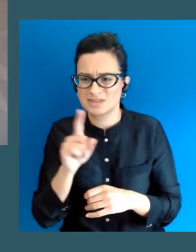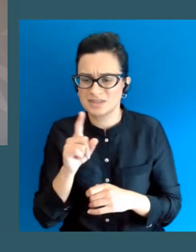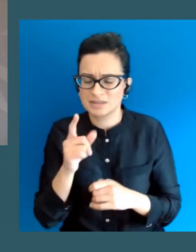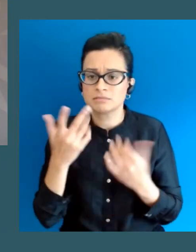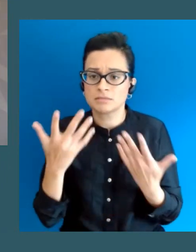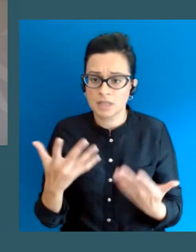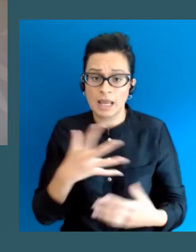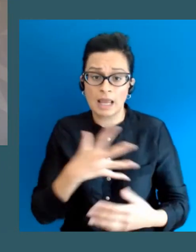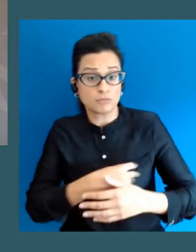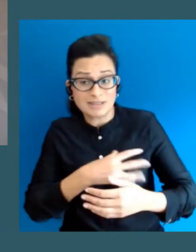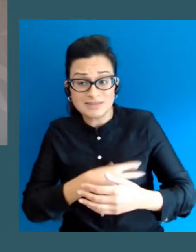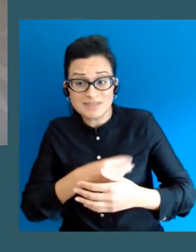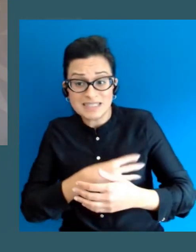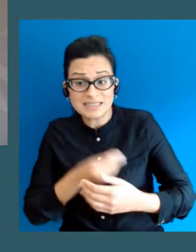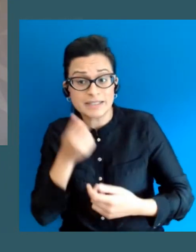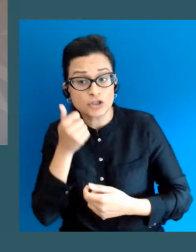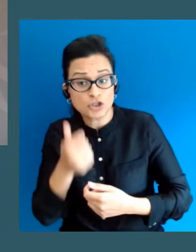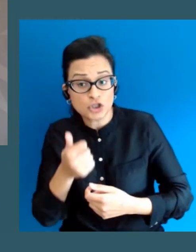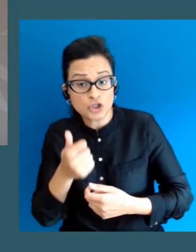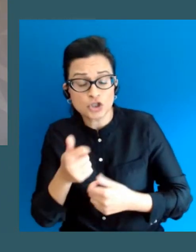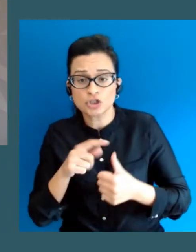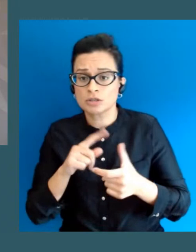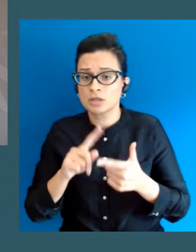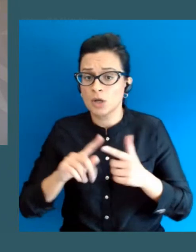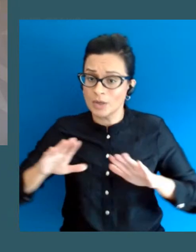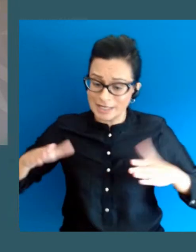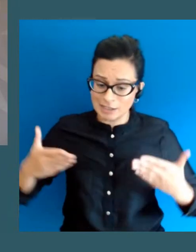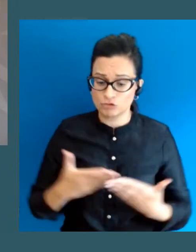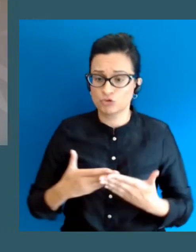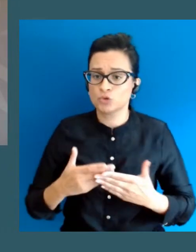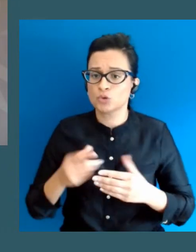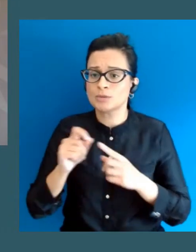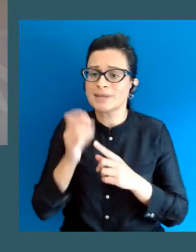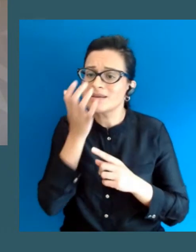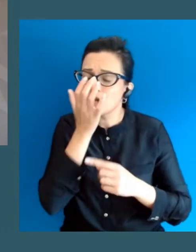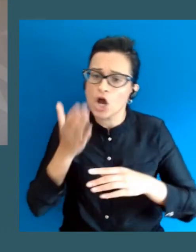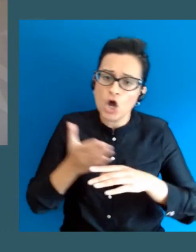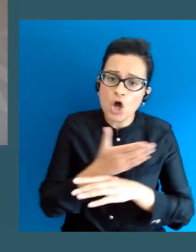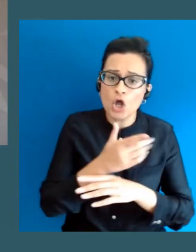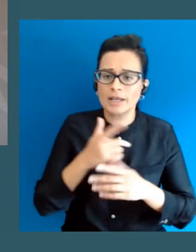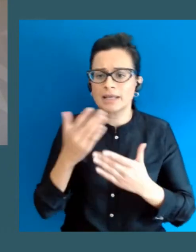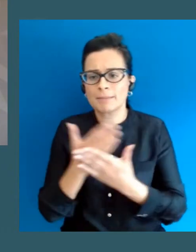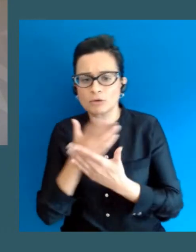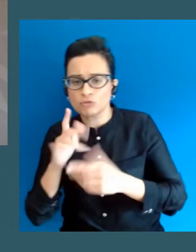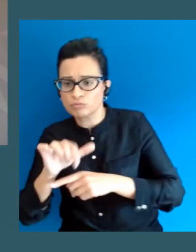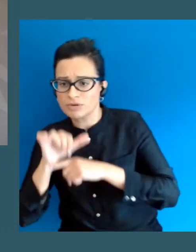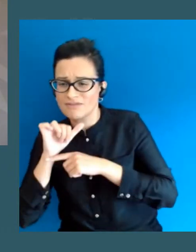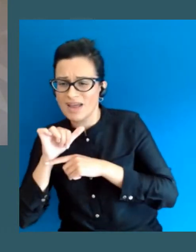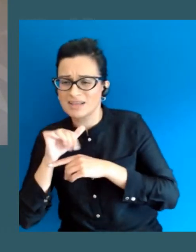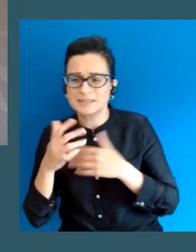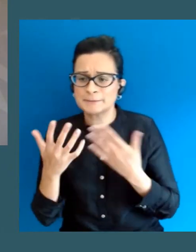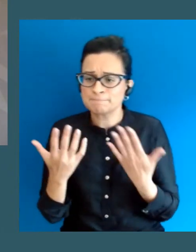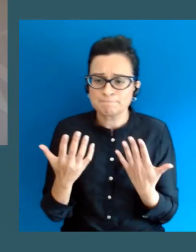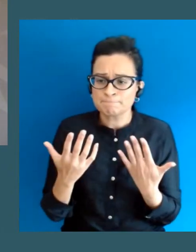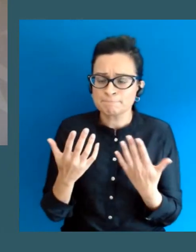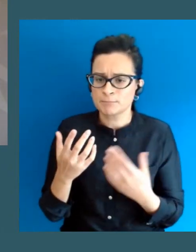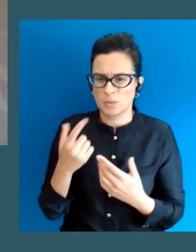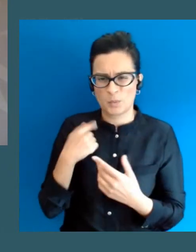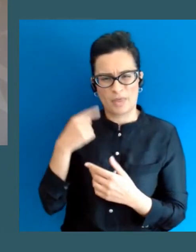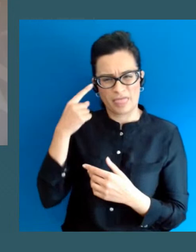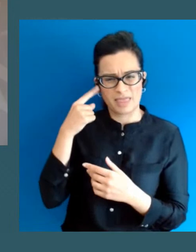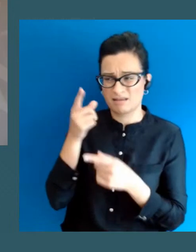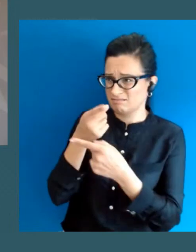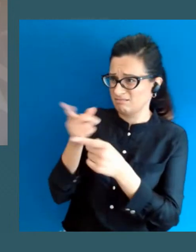breastfeeding and introduction of peanut early for prevention. How much anxiety do you